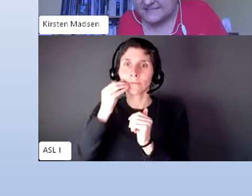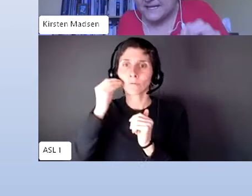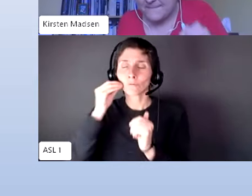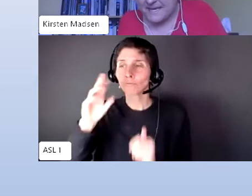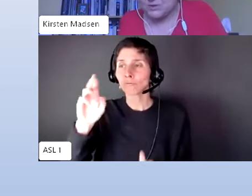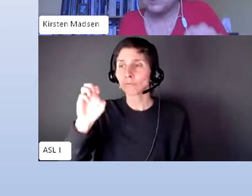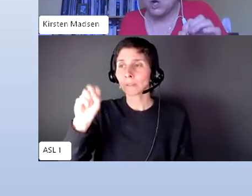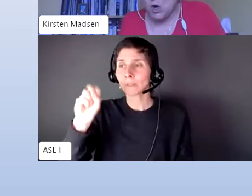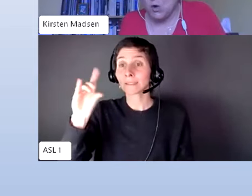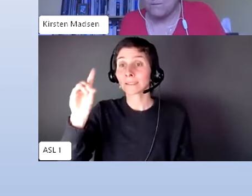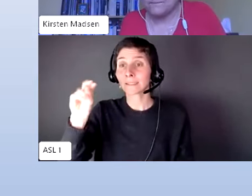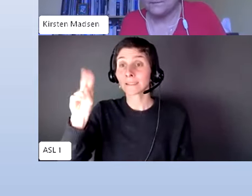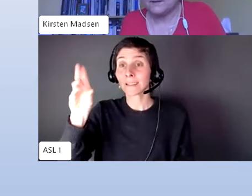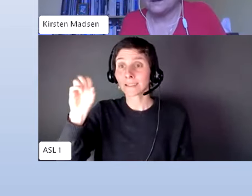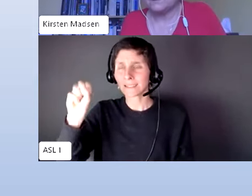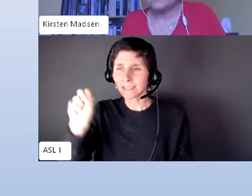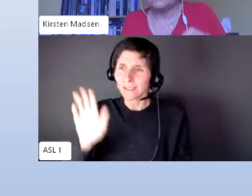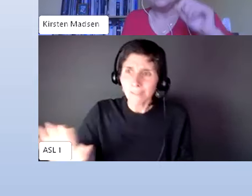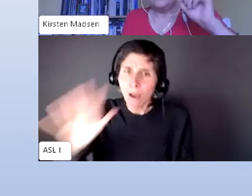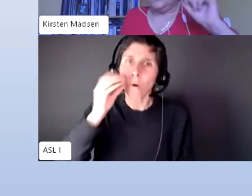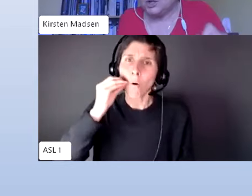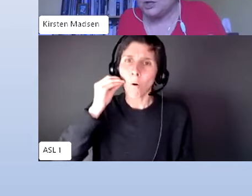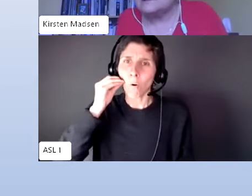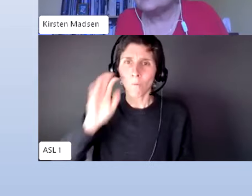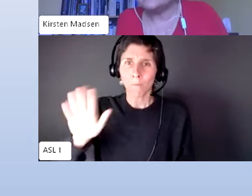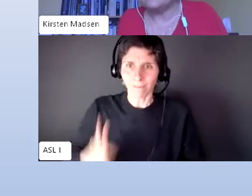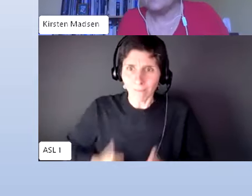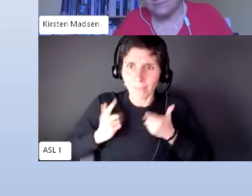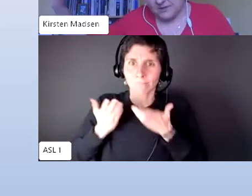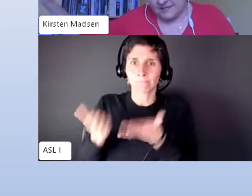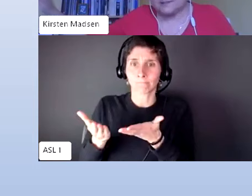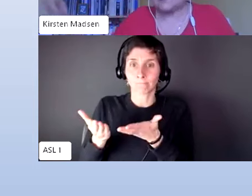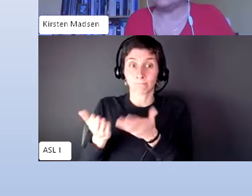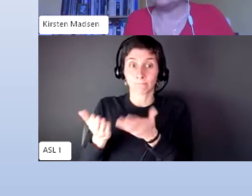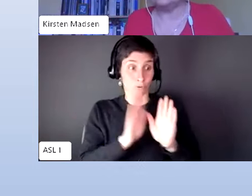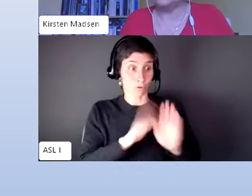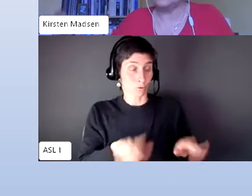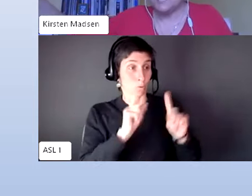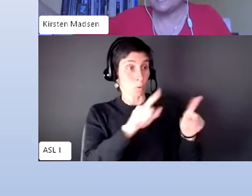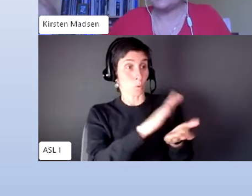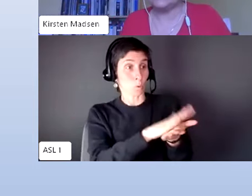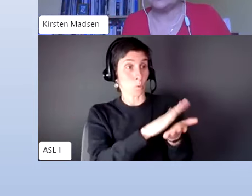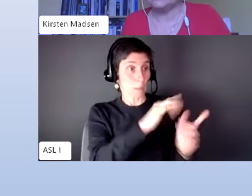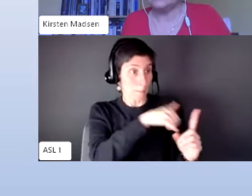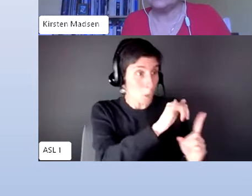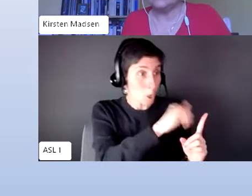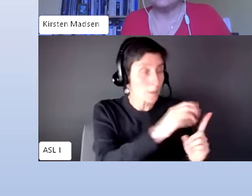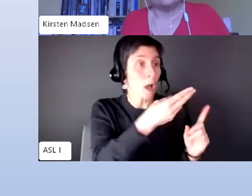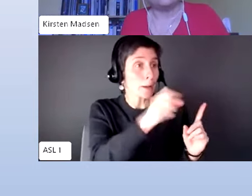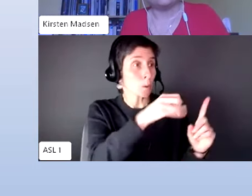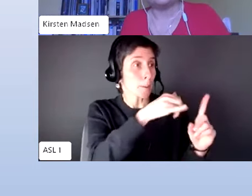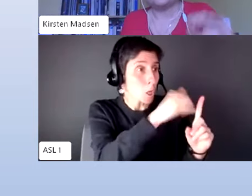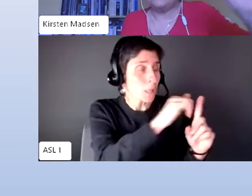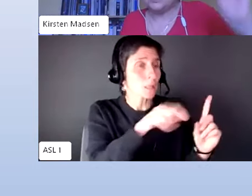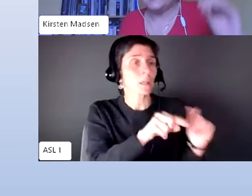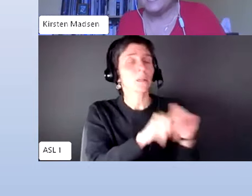these people's home. When children are bullied at school or in high school,